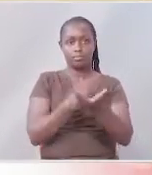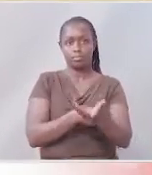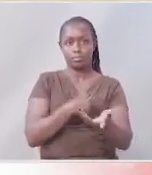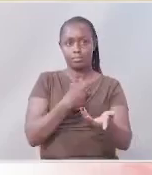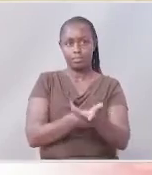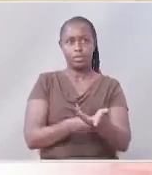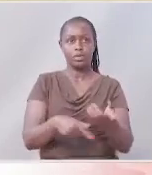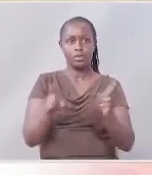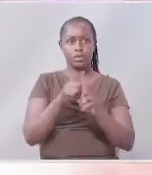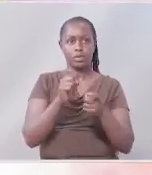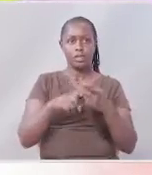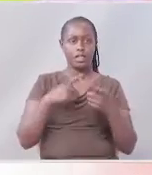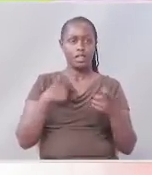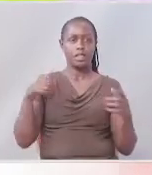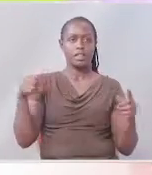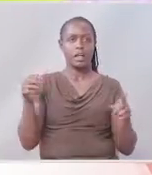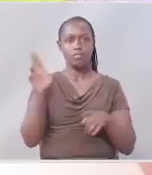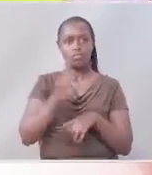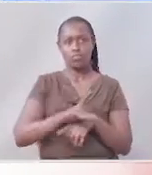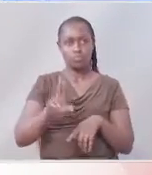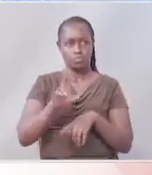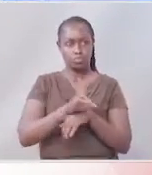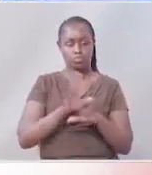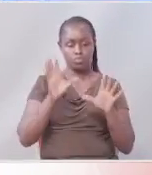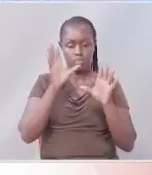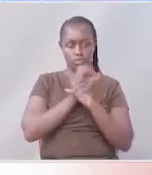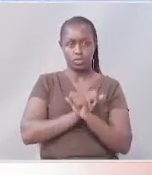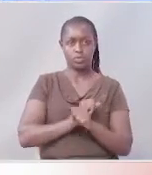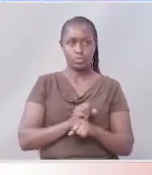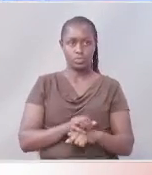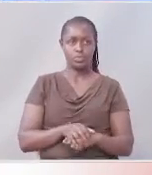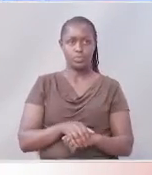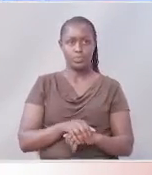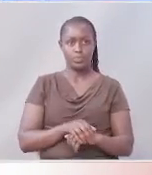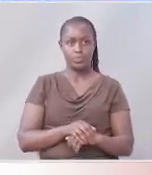that way they are manipulated. Tell me about it. What is it? Now,